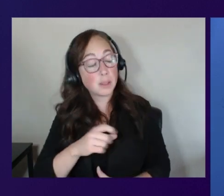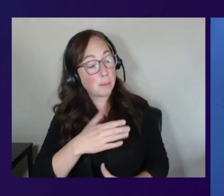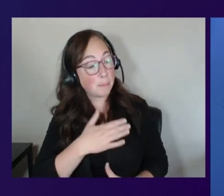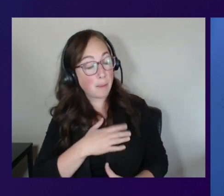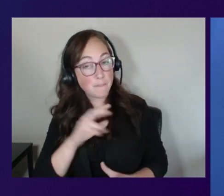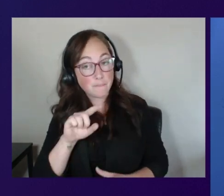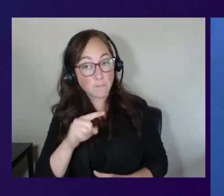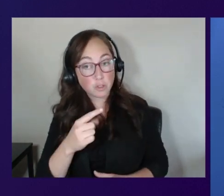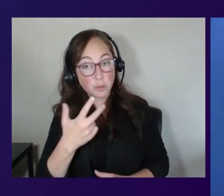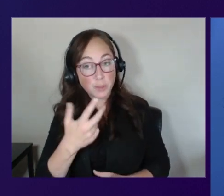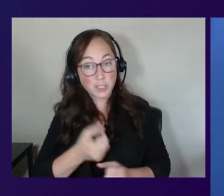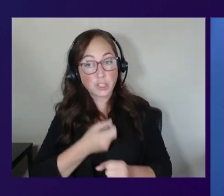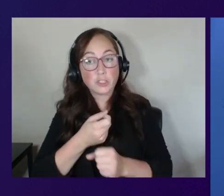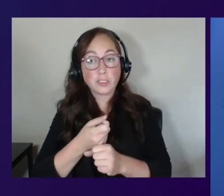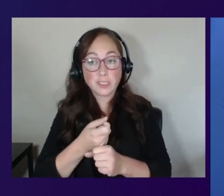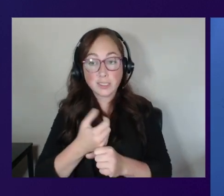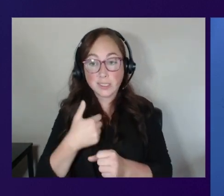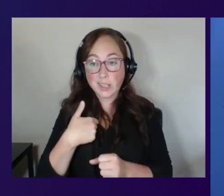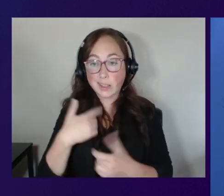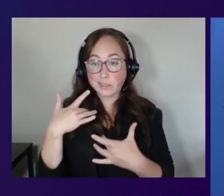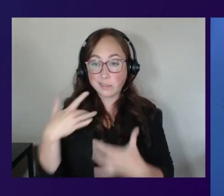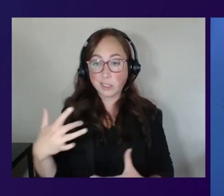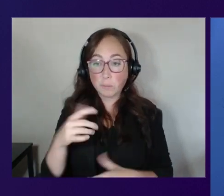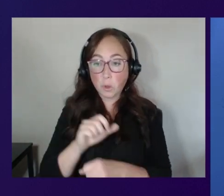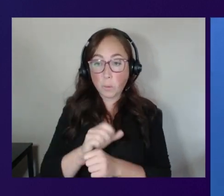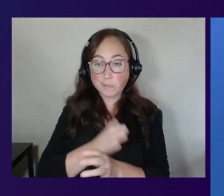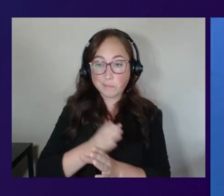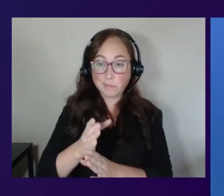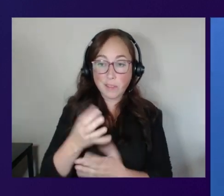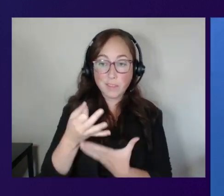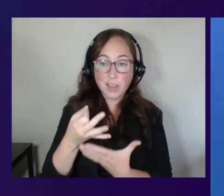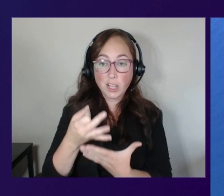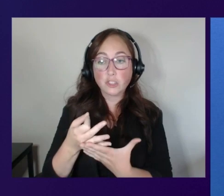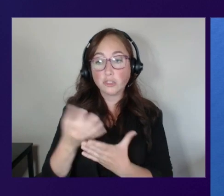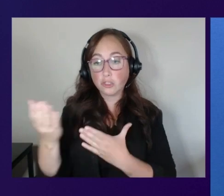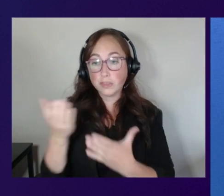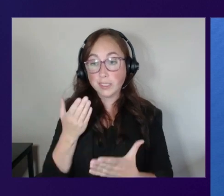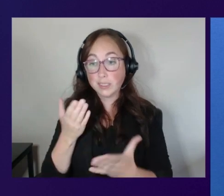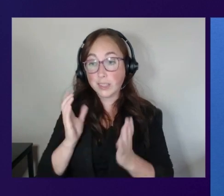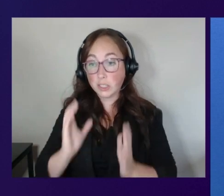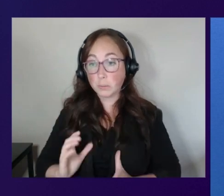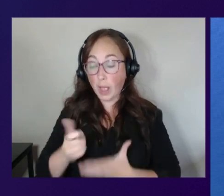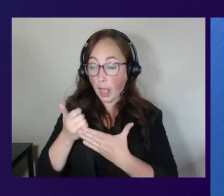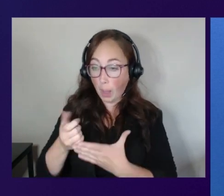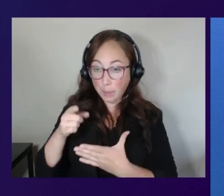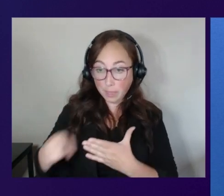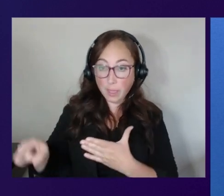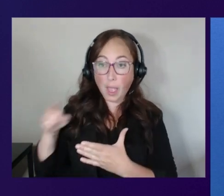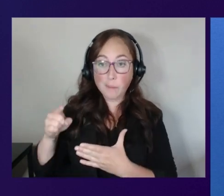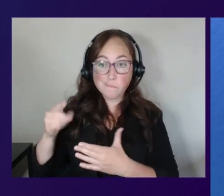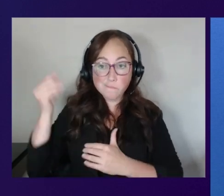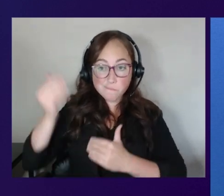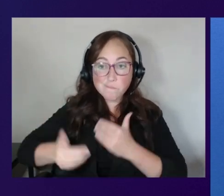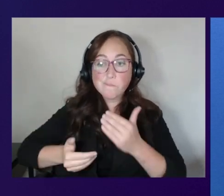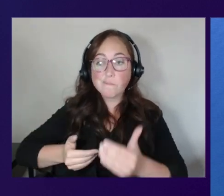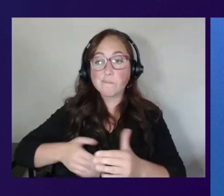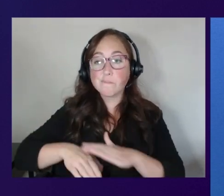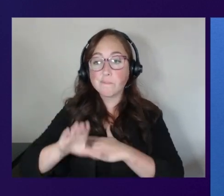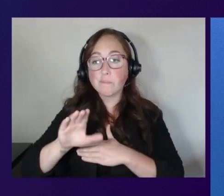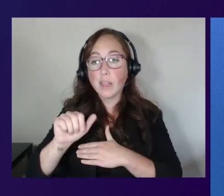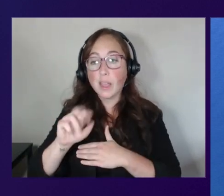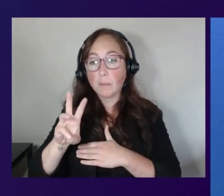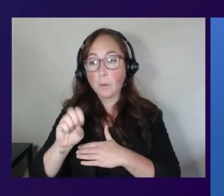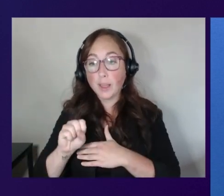I was working primarily with financial services industry customers and helping them on their journey into AWS EUC. And there's one in particular